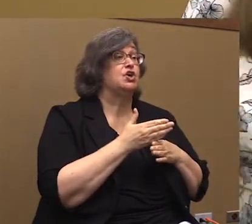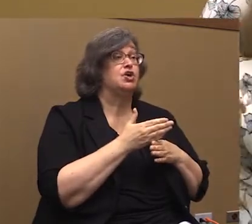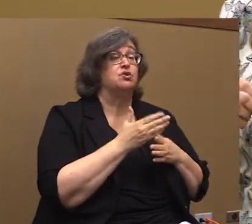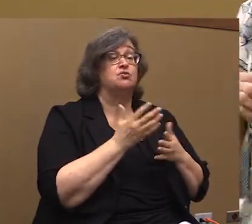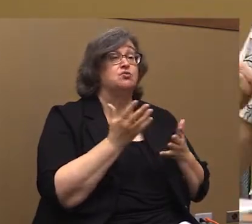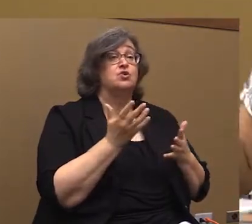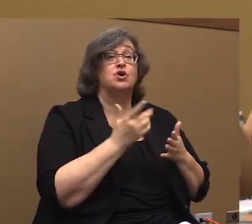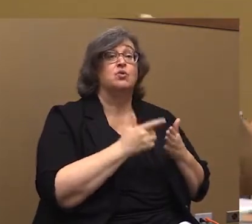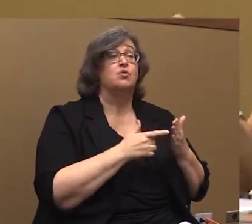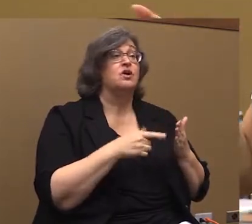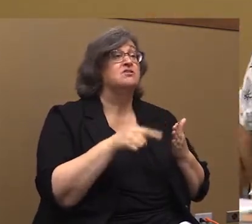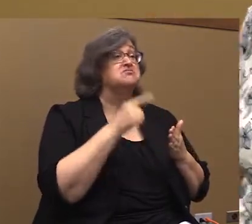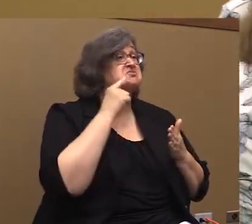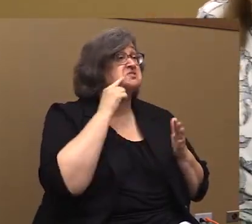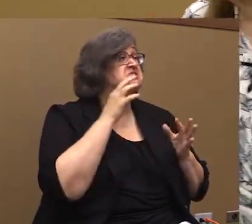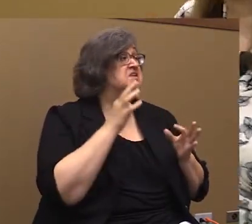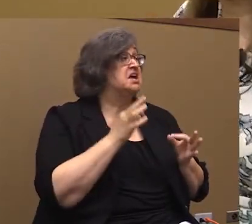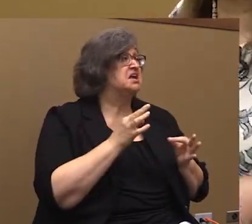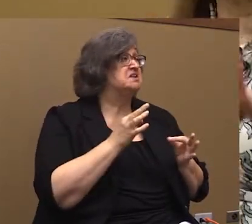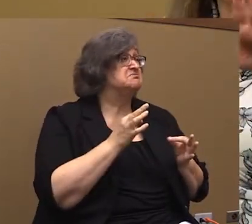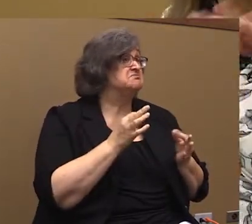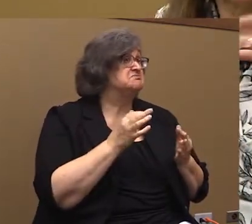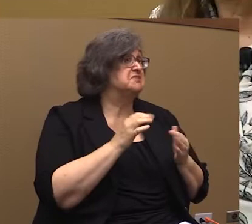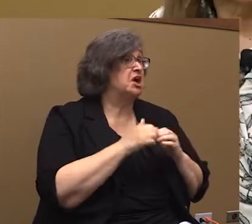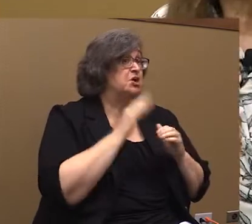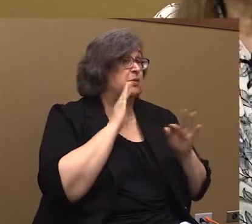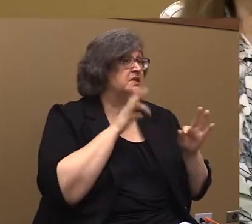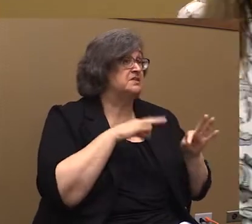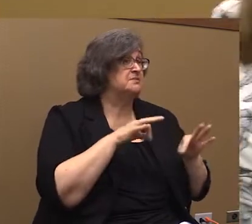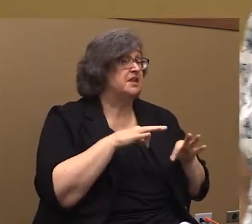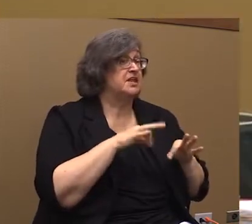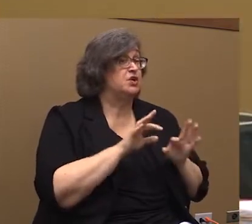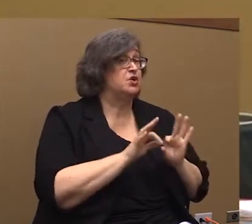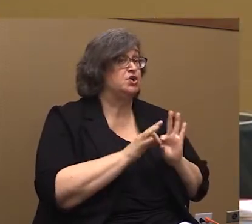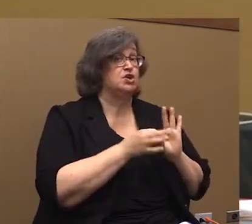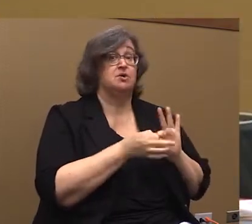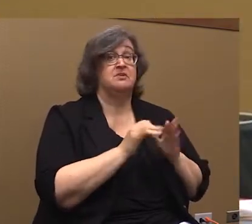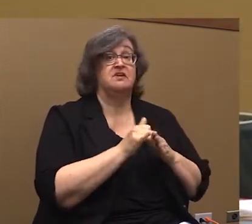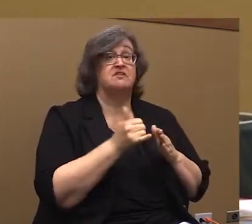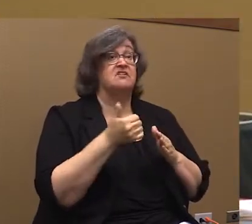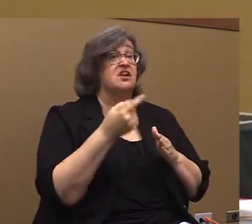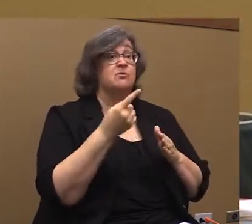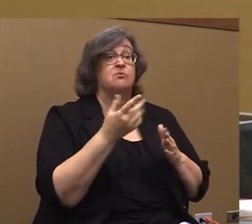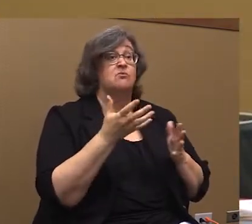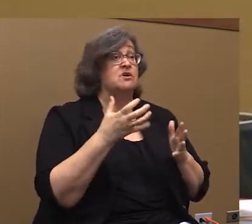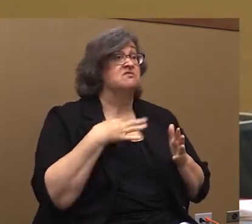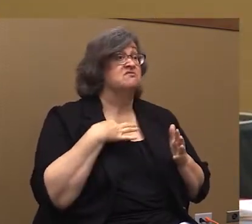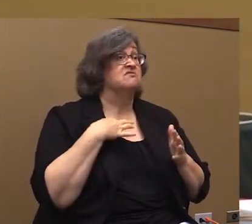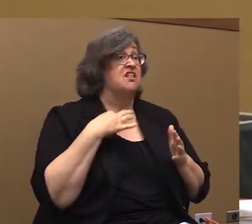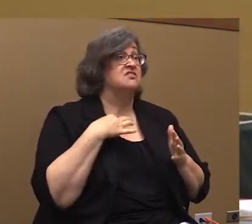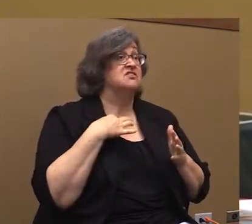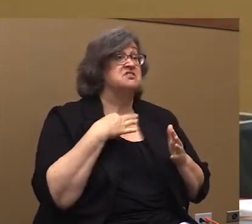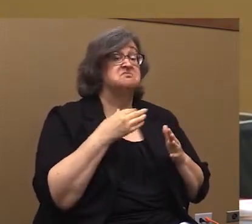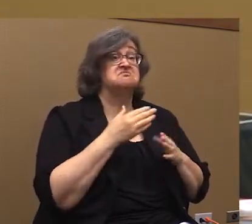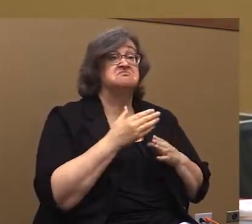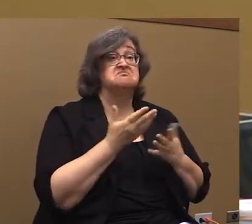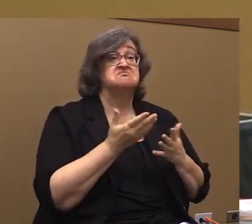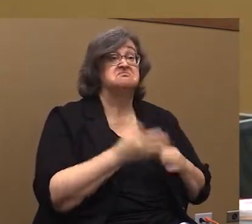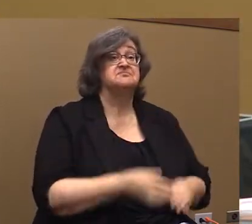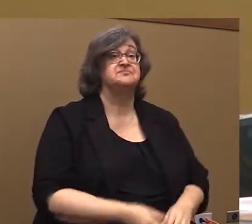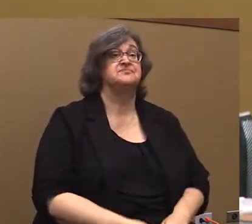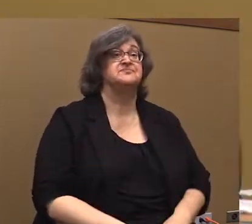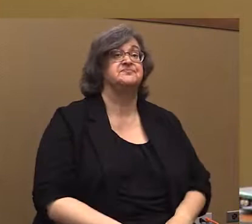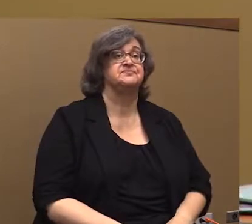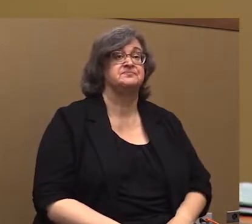And anything anybody found out that they'd like to share, or what how they decided they